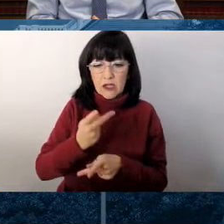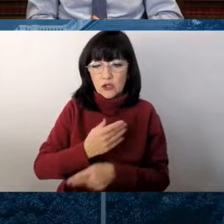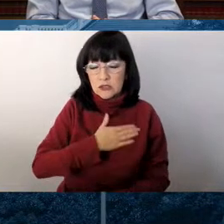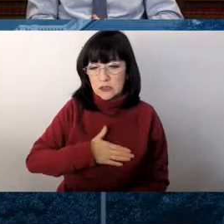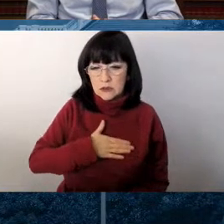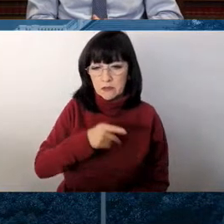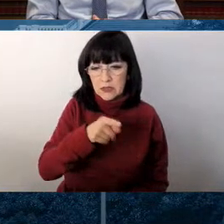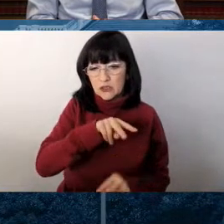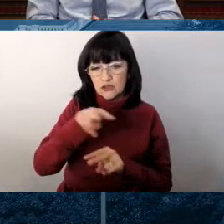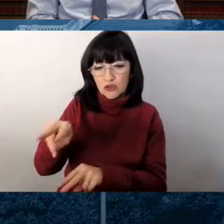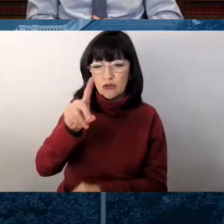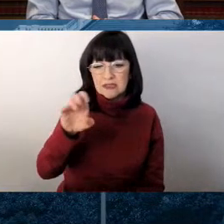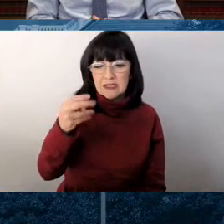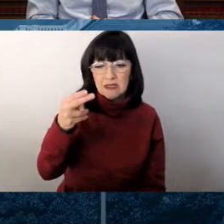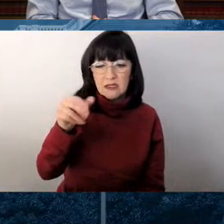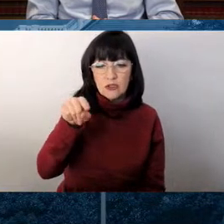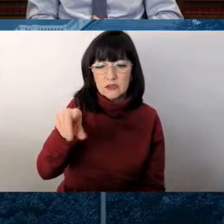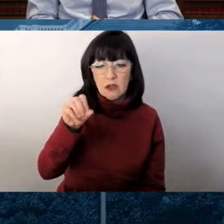deha.org/hospital help,